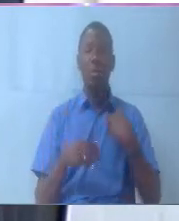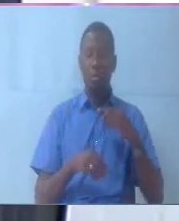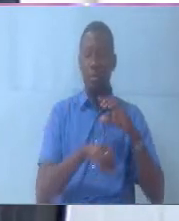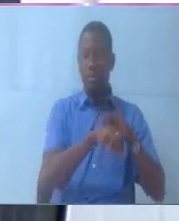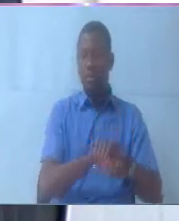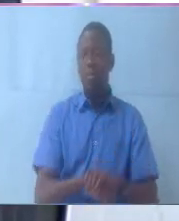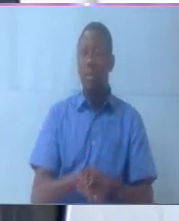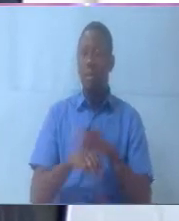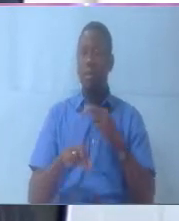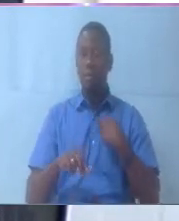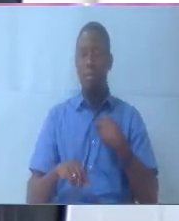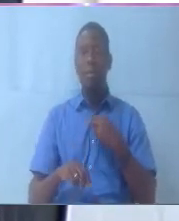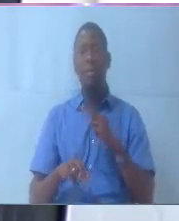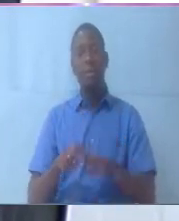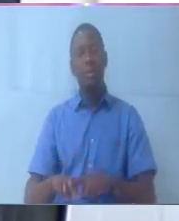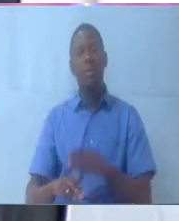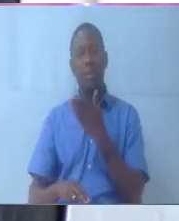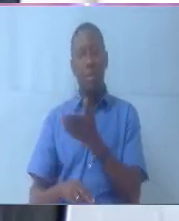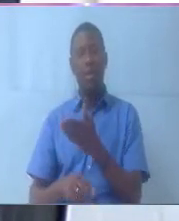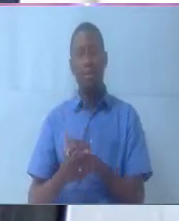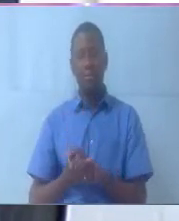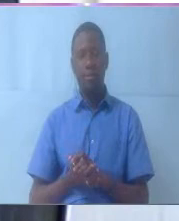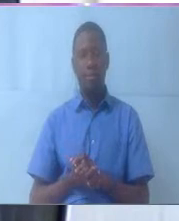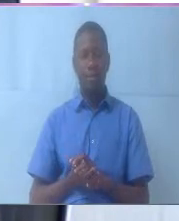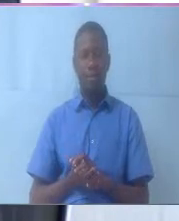Generally, they were very sympathetic.